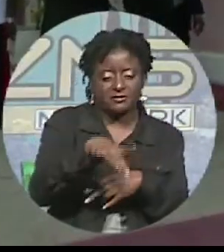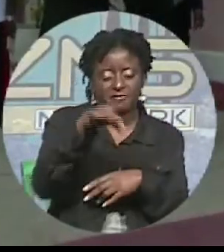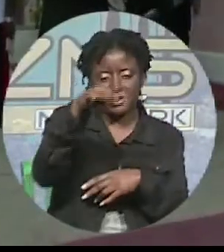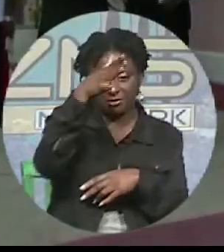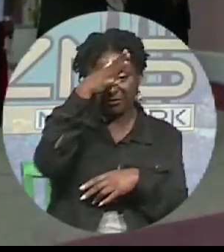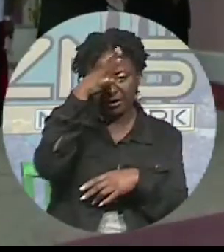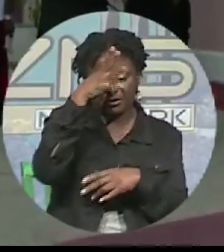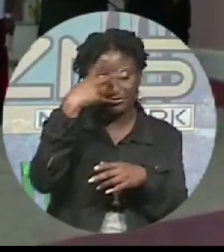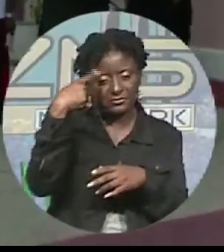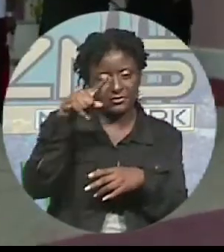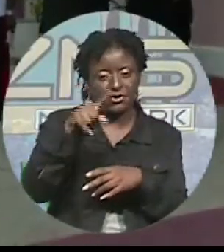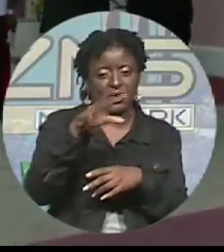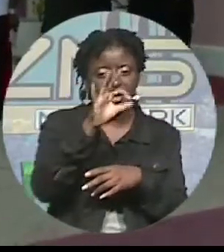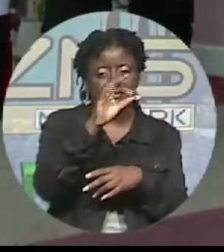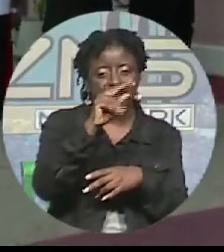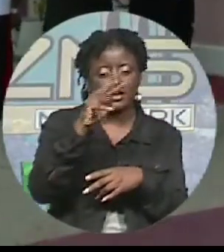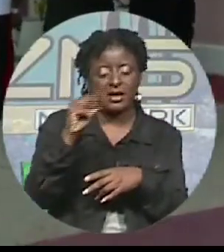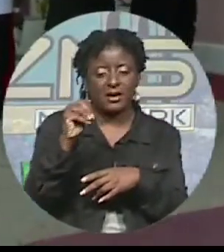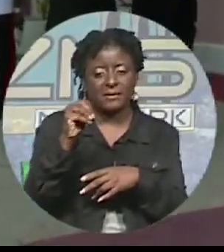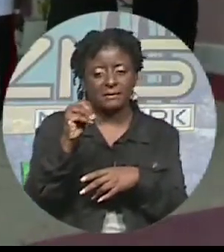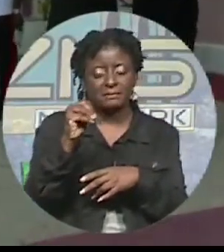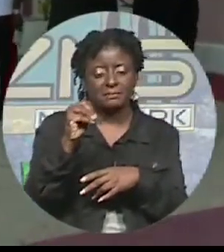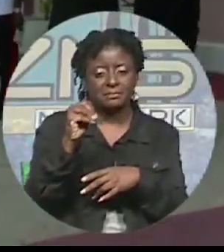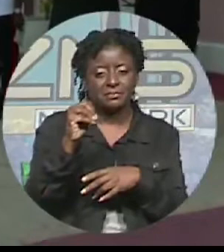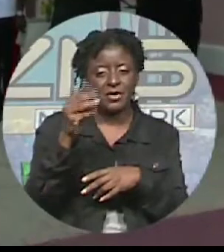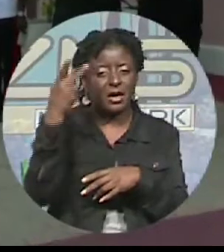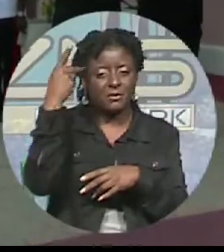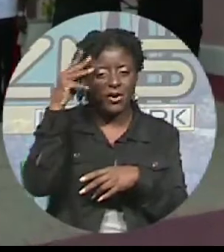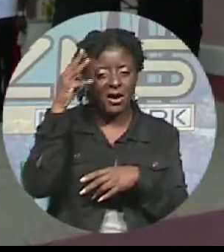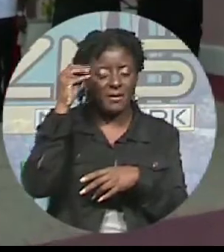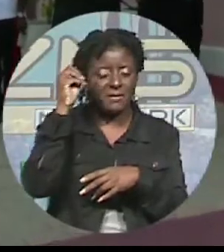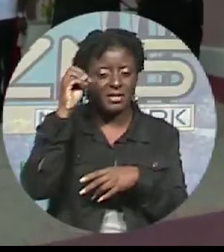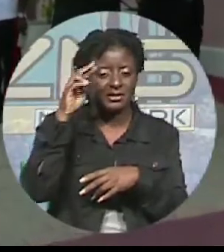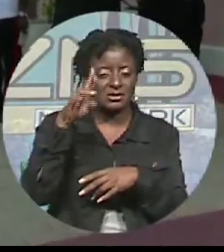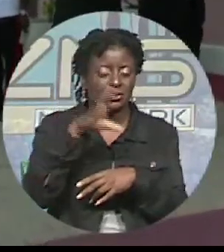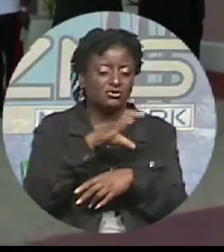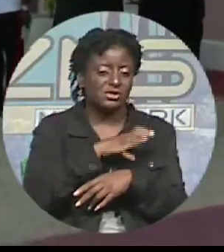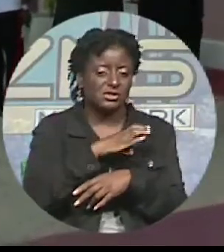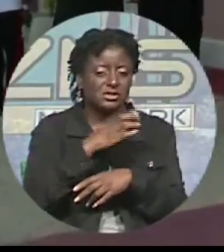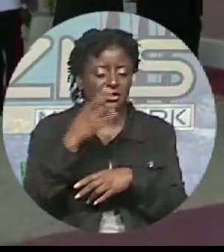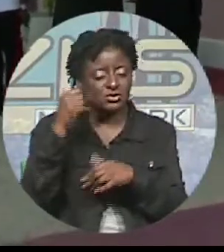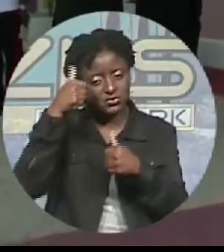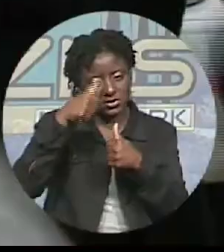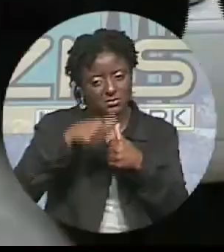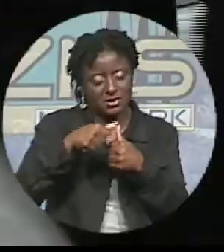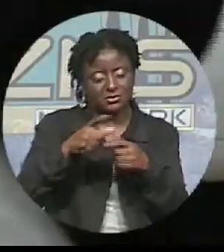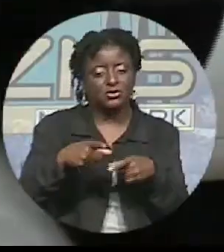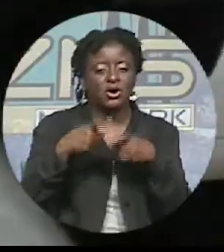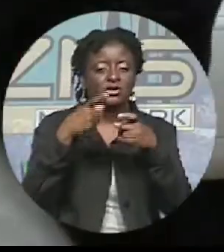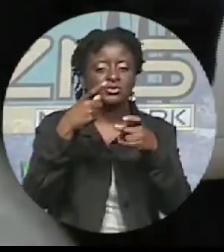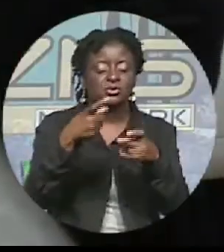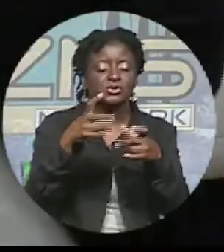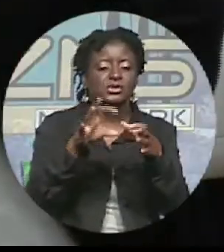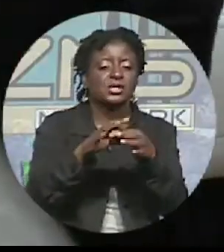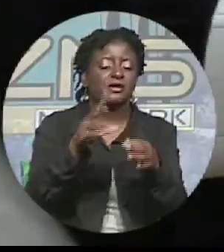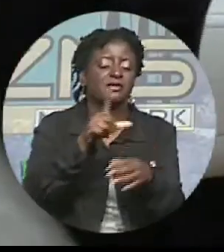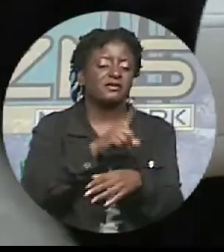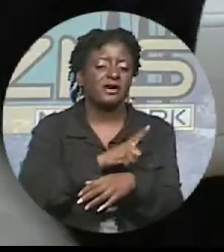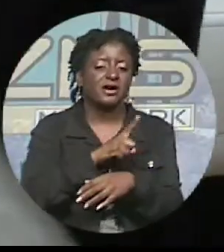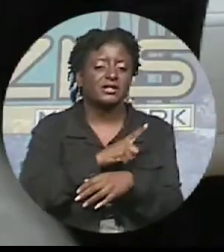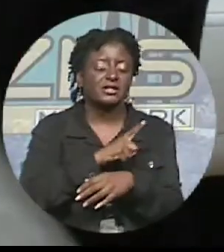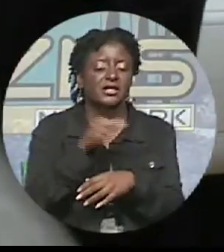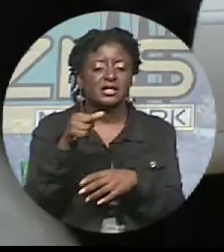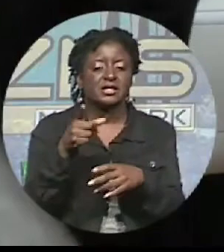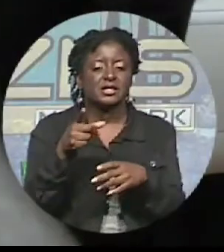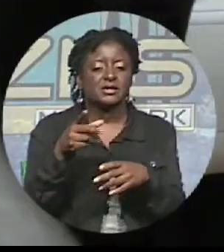Movement. Before House proceedings this morning, Prime Minister Perry Christie reflected on the contributions of Levarity, who he says played a defining